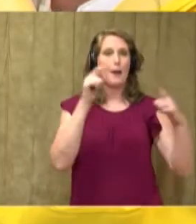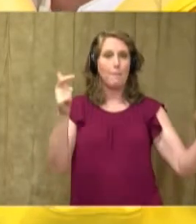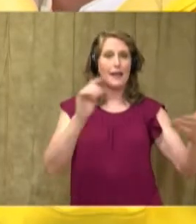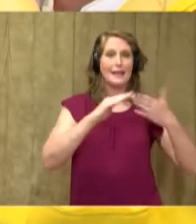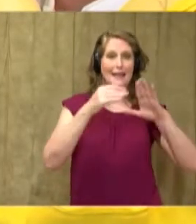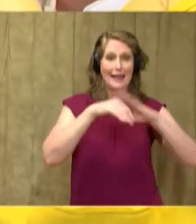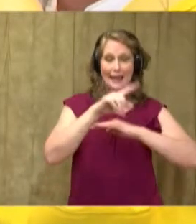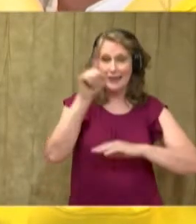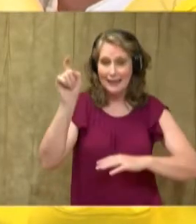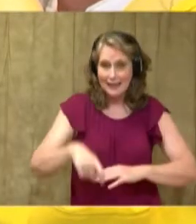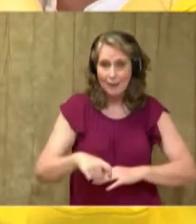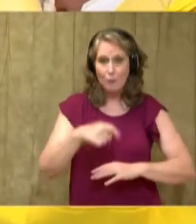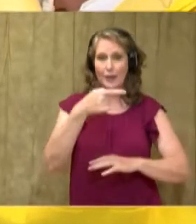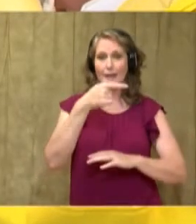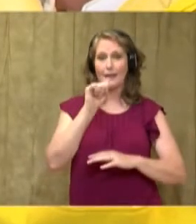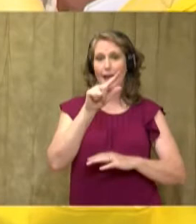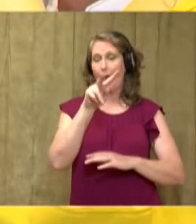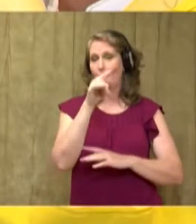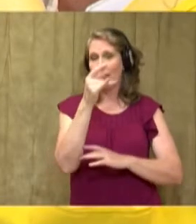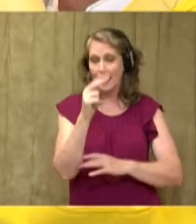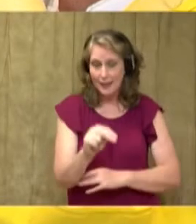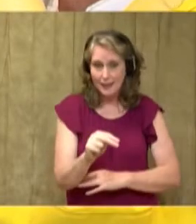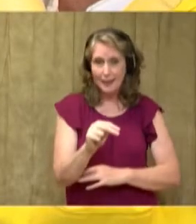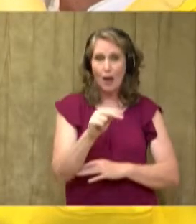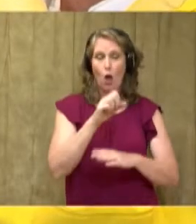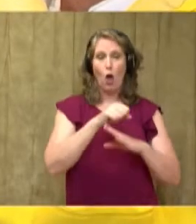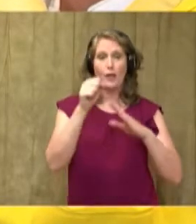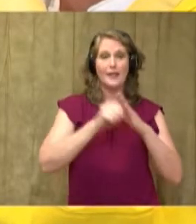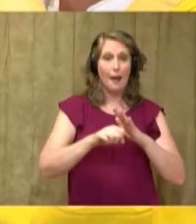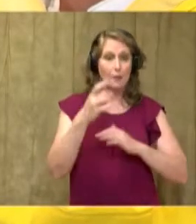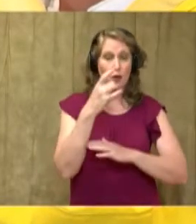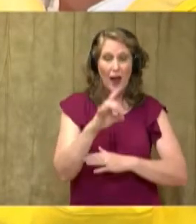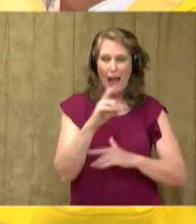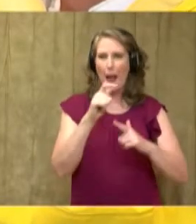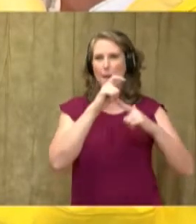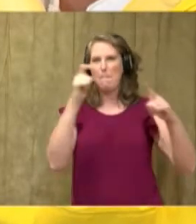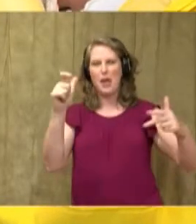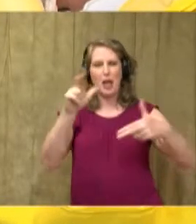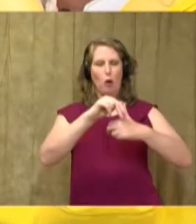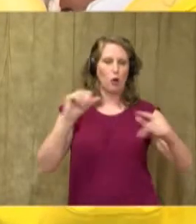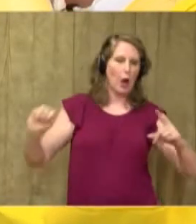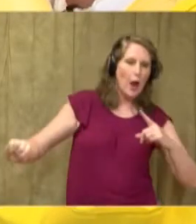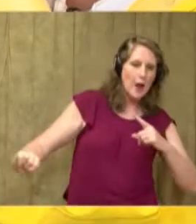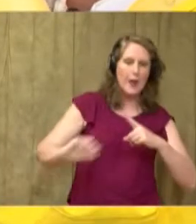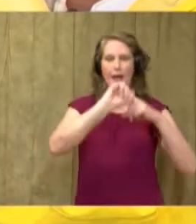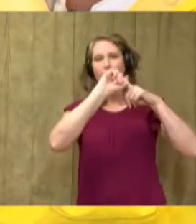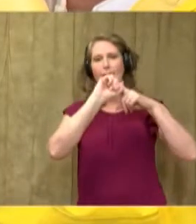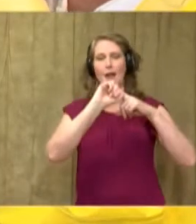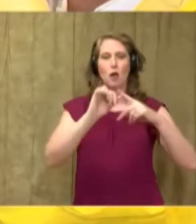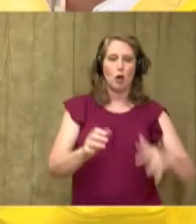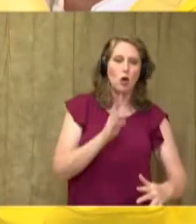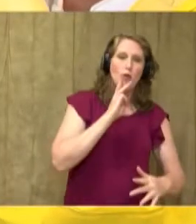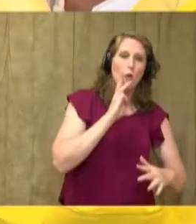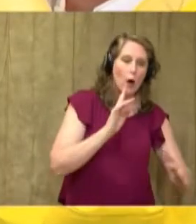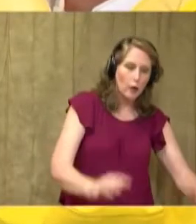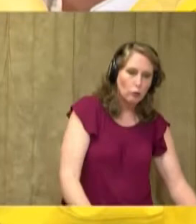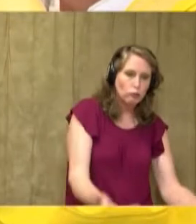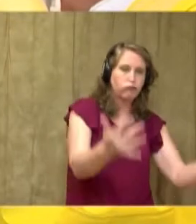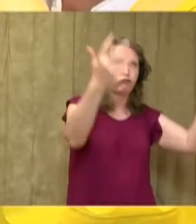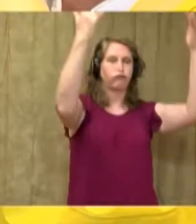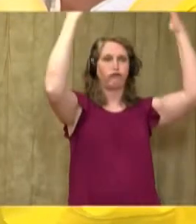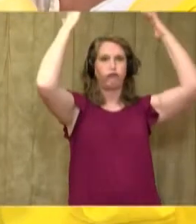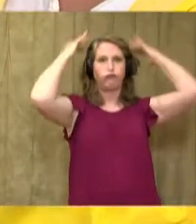in Texas was Galveston. On September 8th, a huge hurricane struck. The storm surge was 20